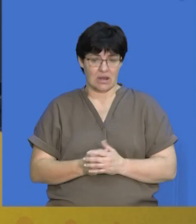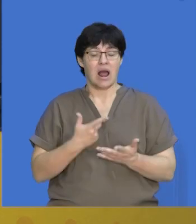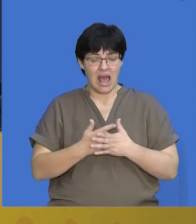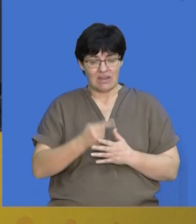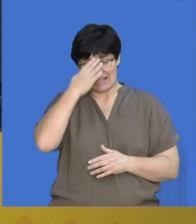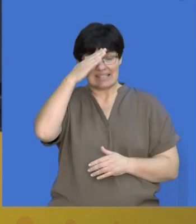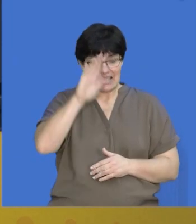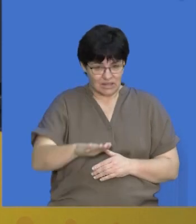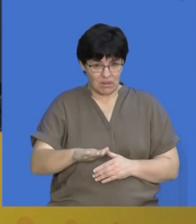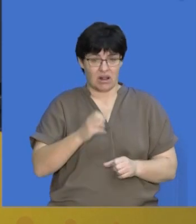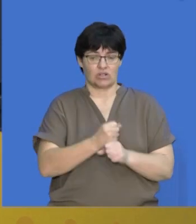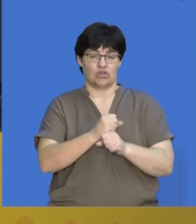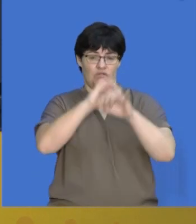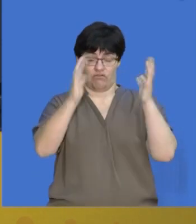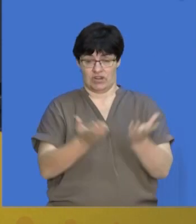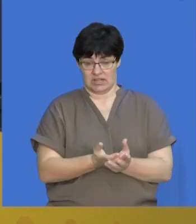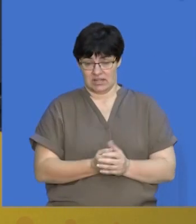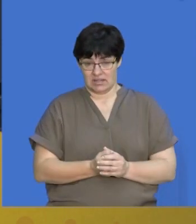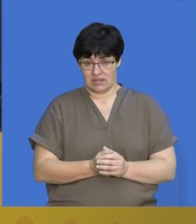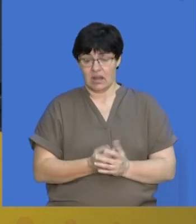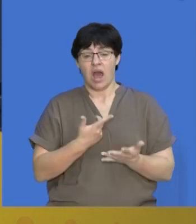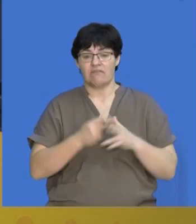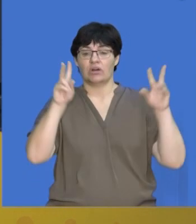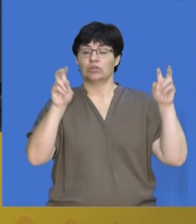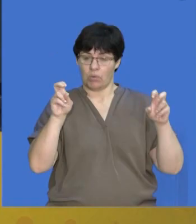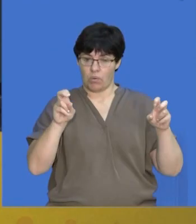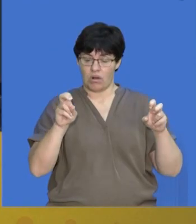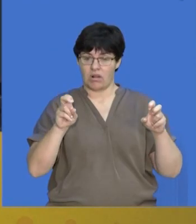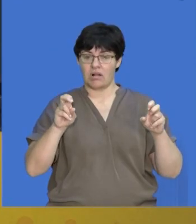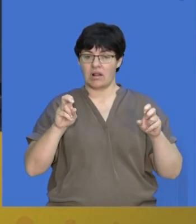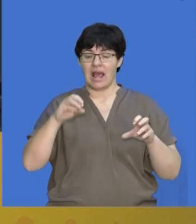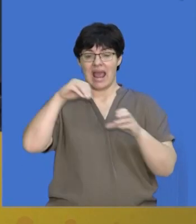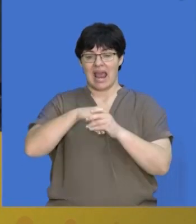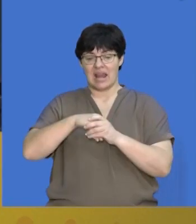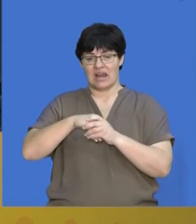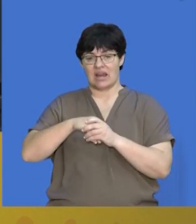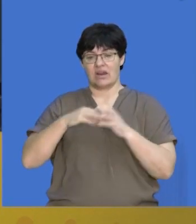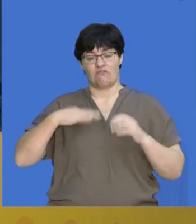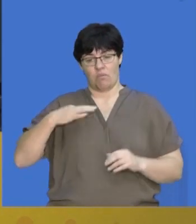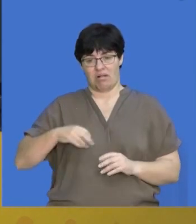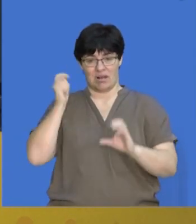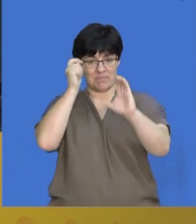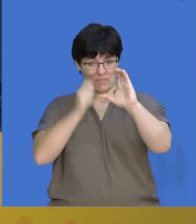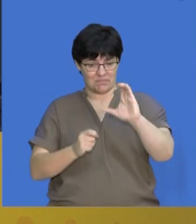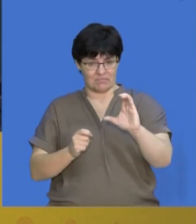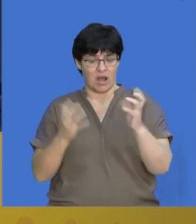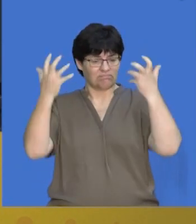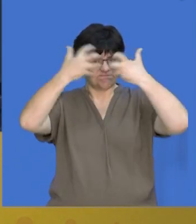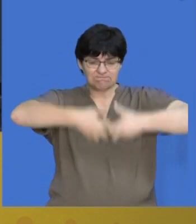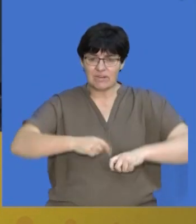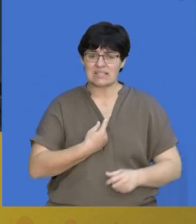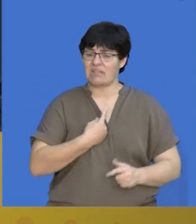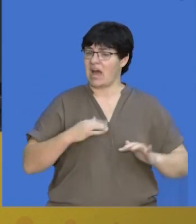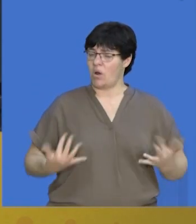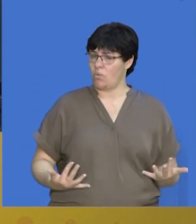geography. In this particular example, we're dealing with the topic informal settlements. And how does it consolidate itself?